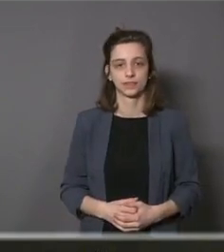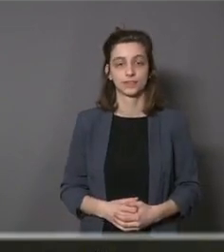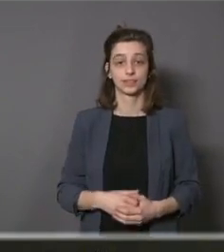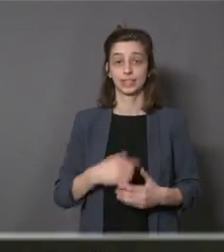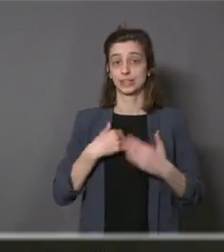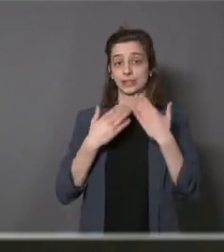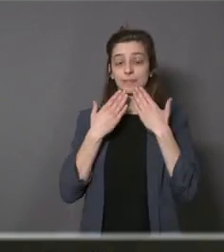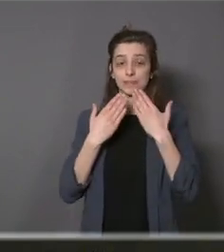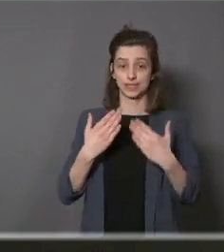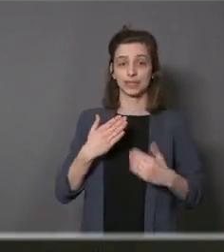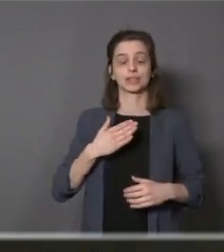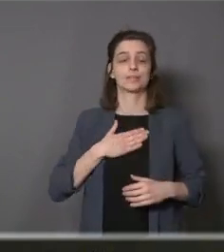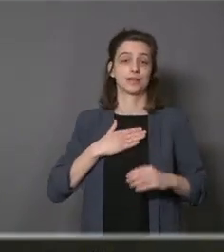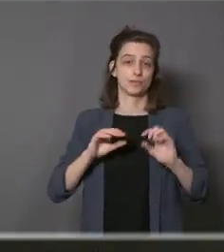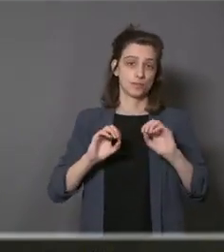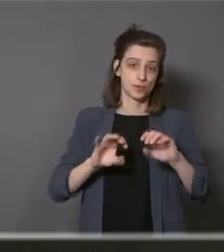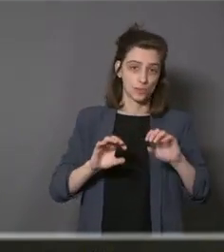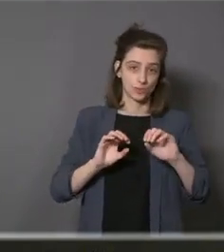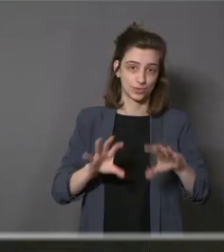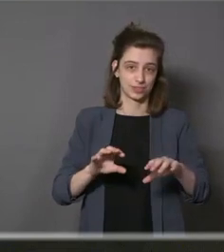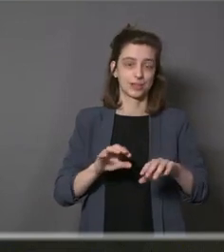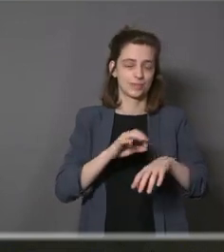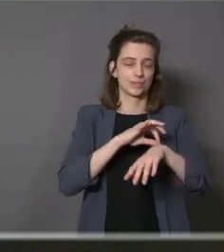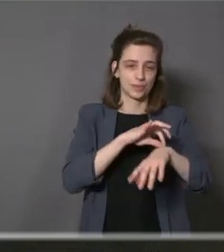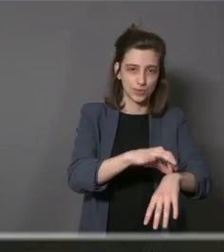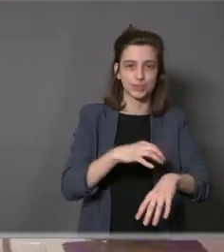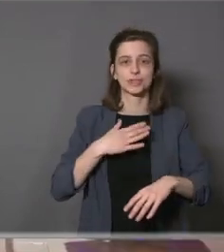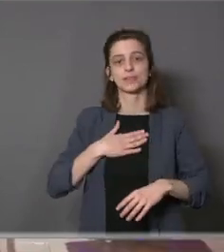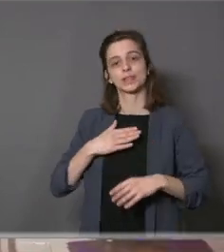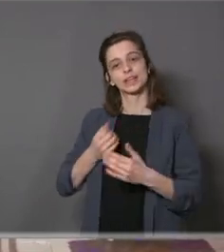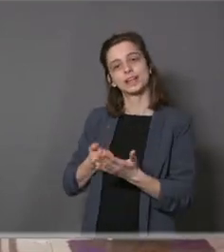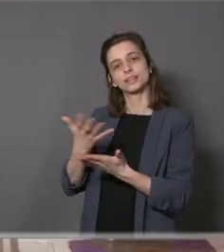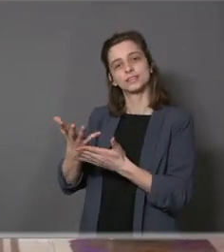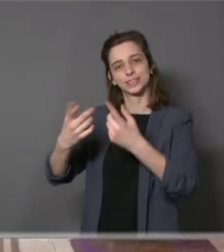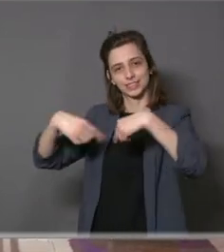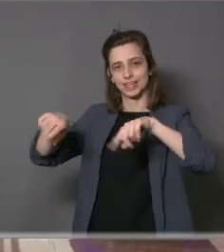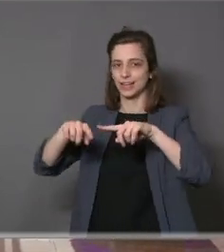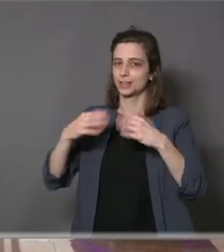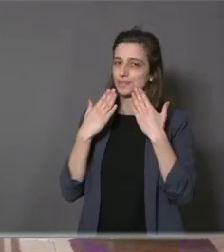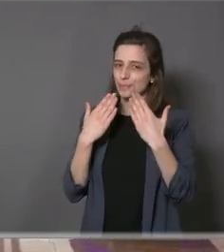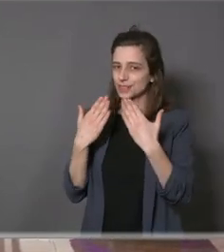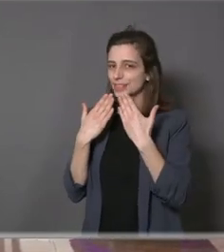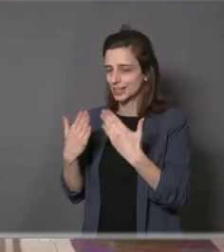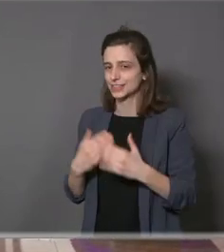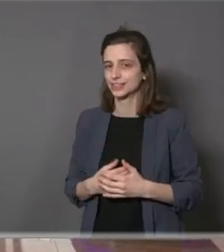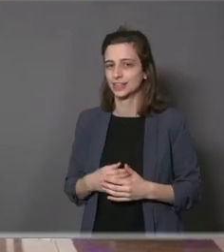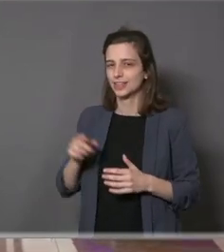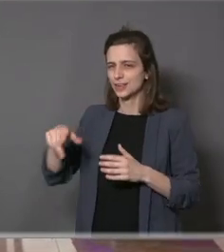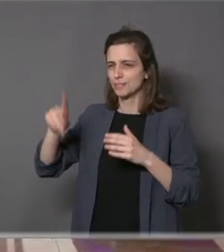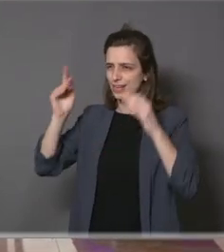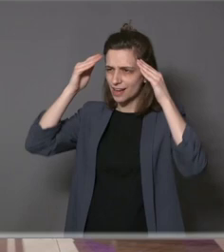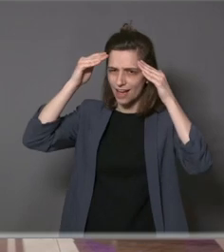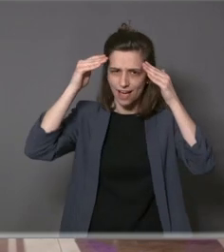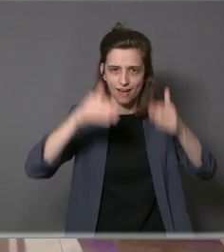promoters and the advisory council for shining a light on a rare childhood neurological